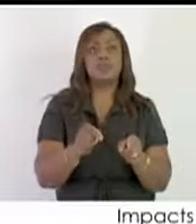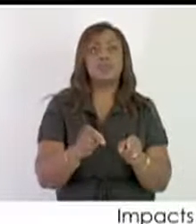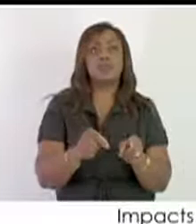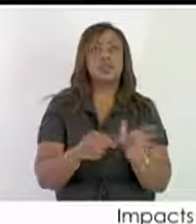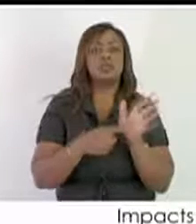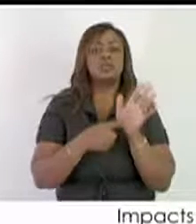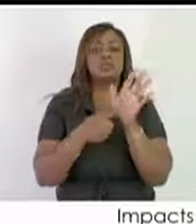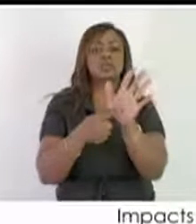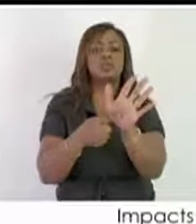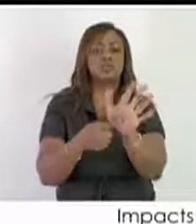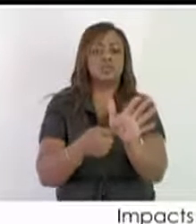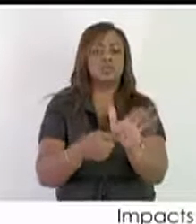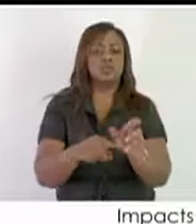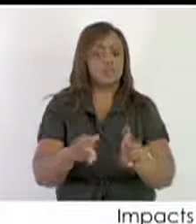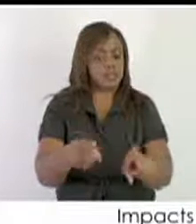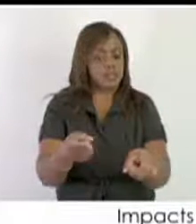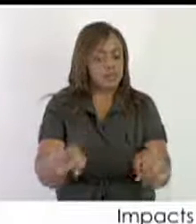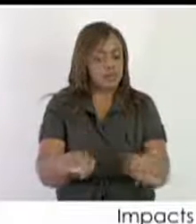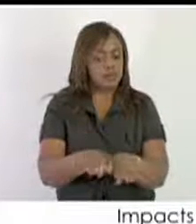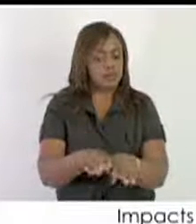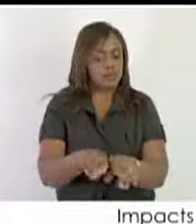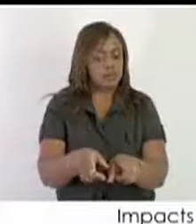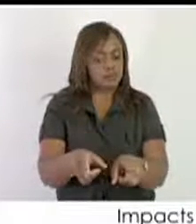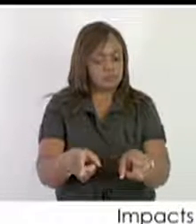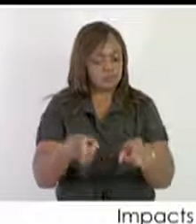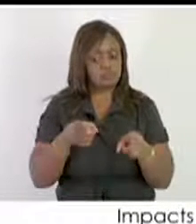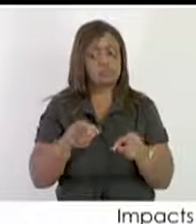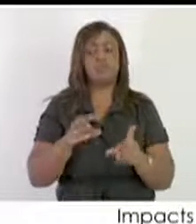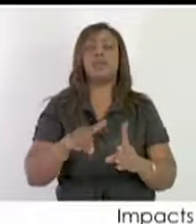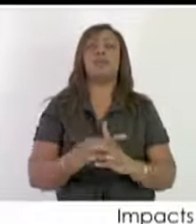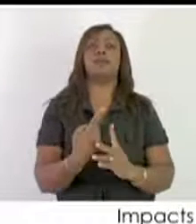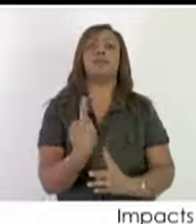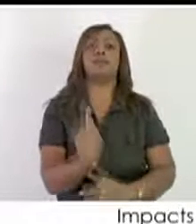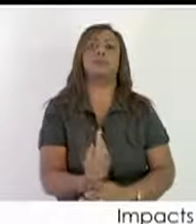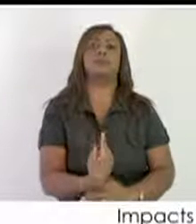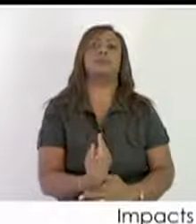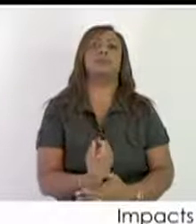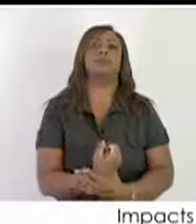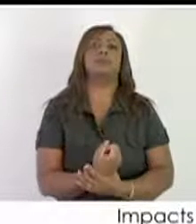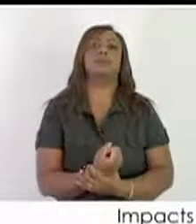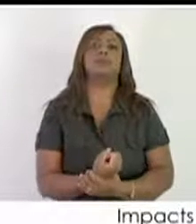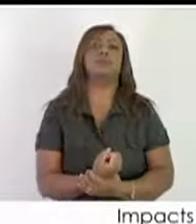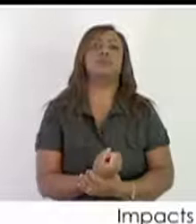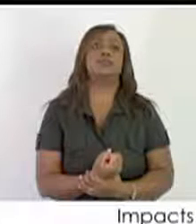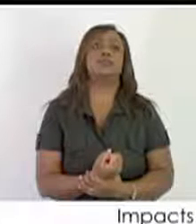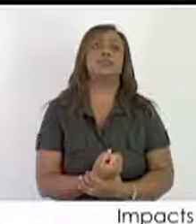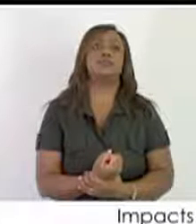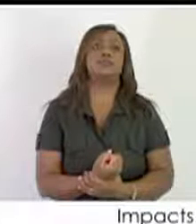put you in danger and that have a negative impact on your sexual health.